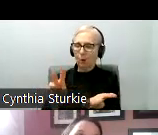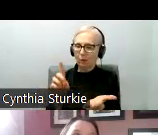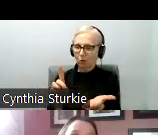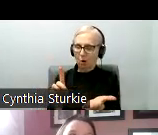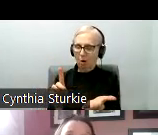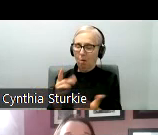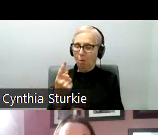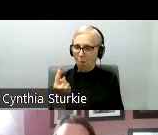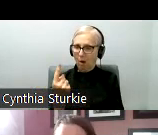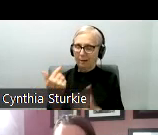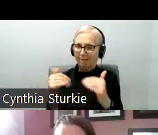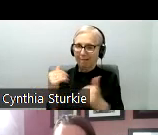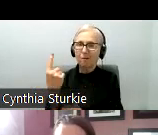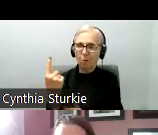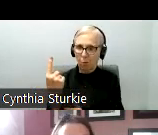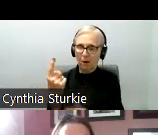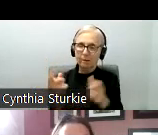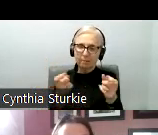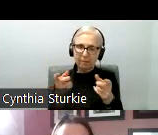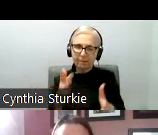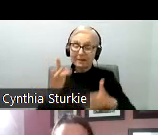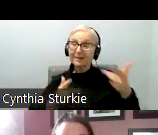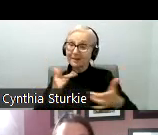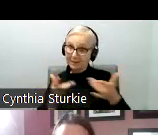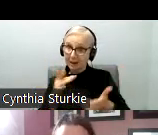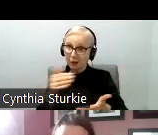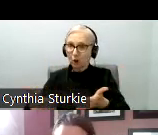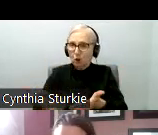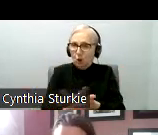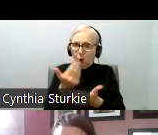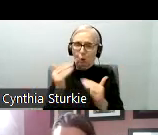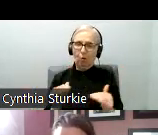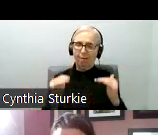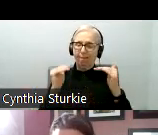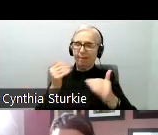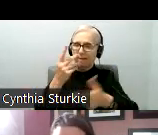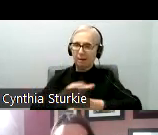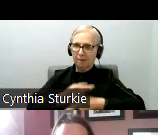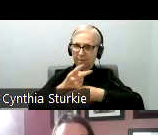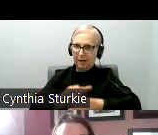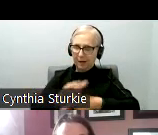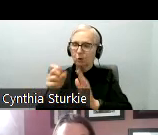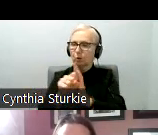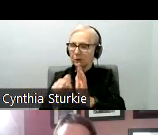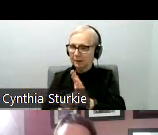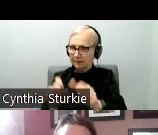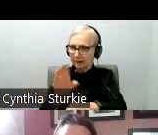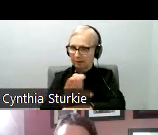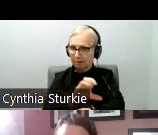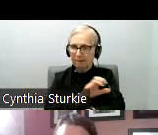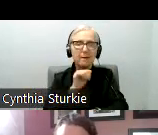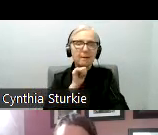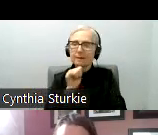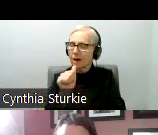management. So this is really exciting because this is a new level of care to the state of Colorado. Not new to the